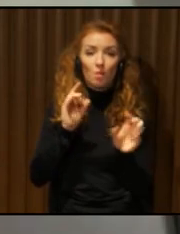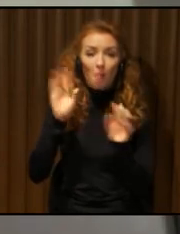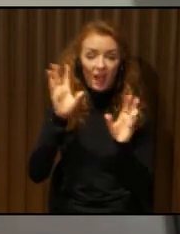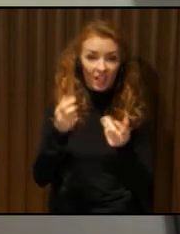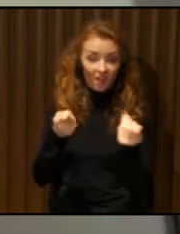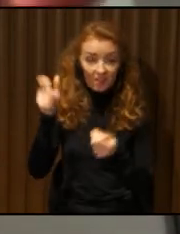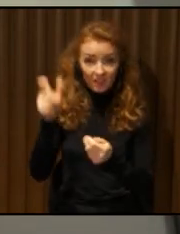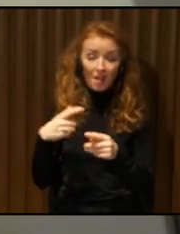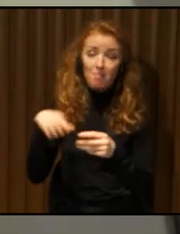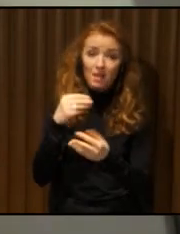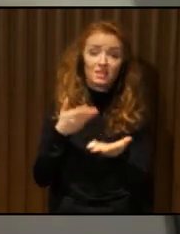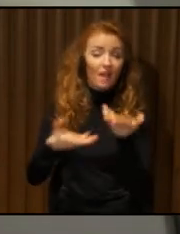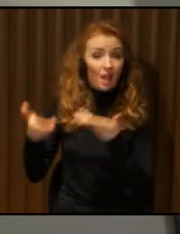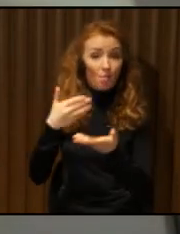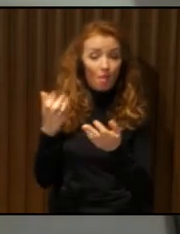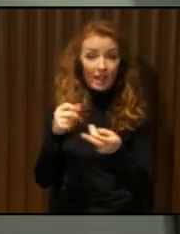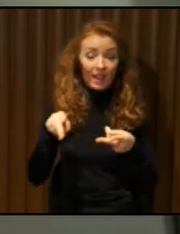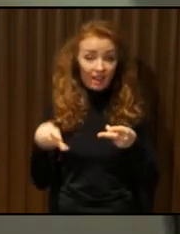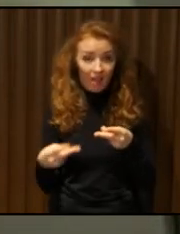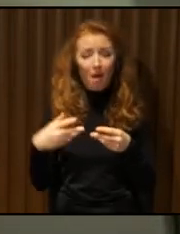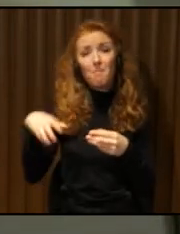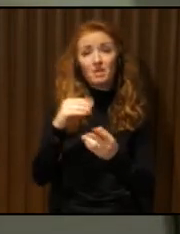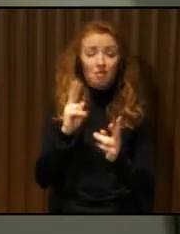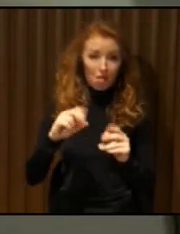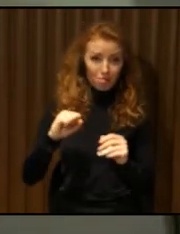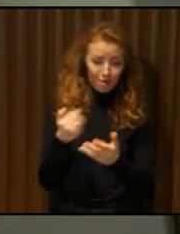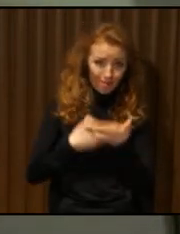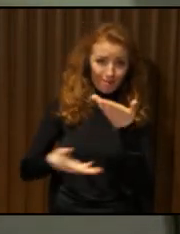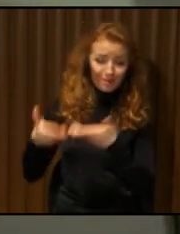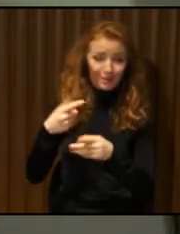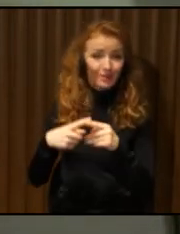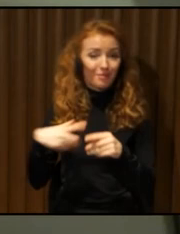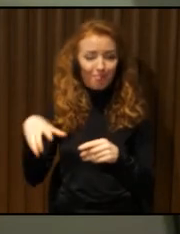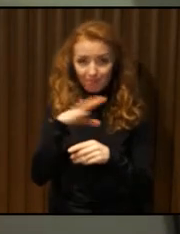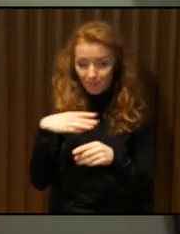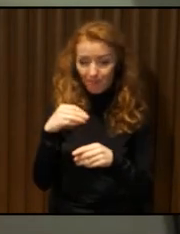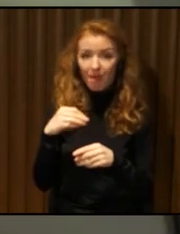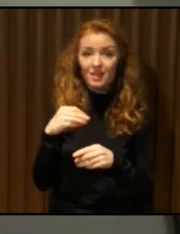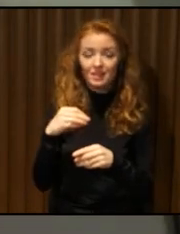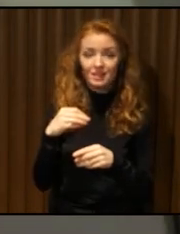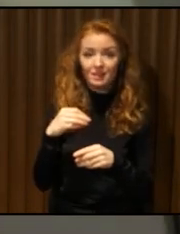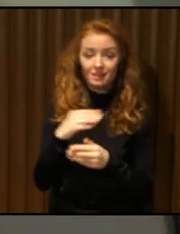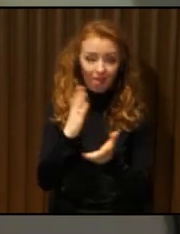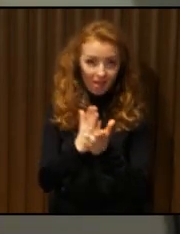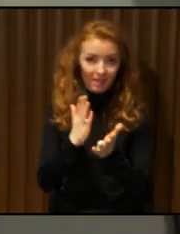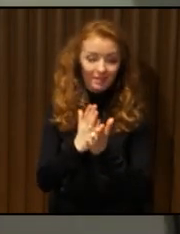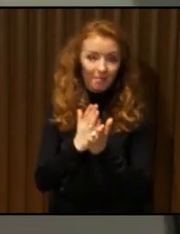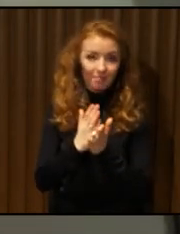local advertising, which is not social, but and we're with them and we're inside their business and